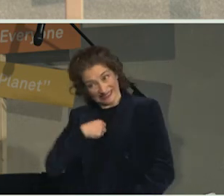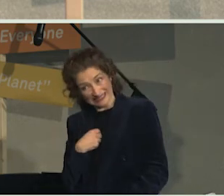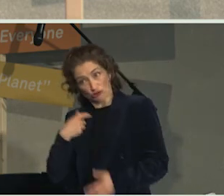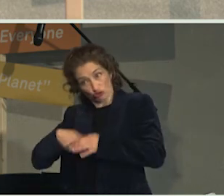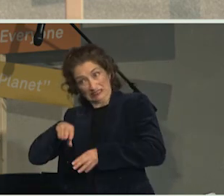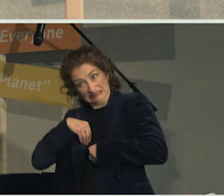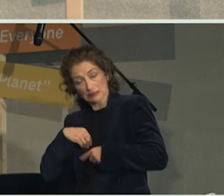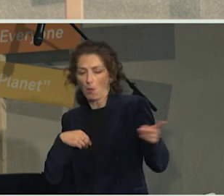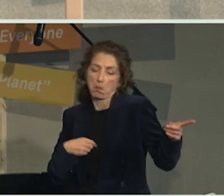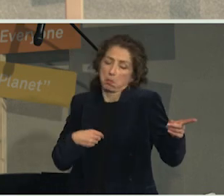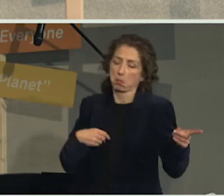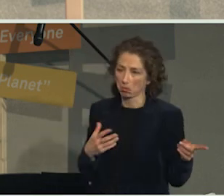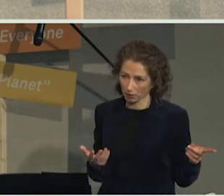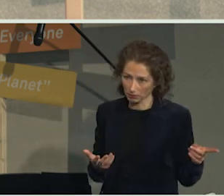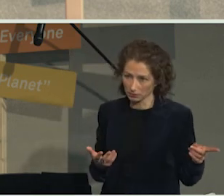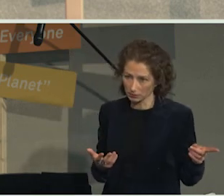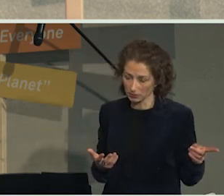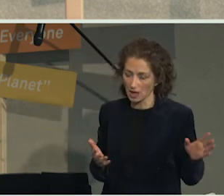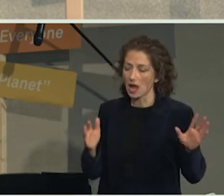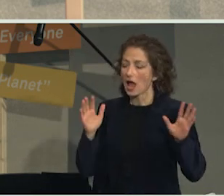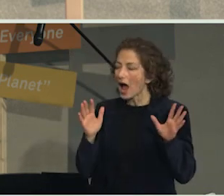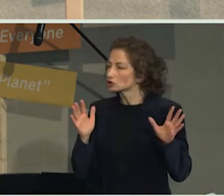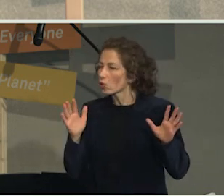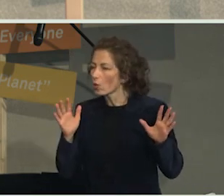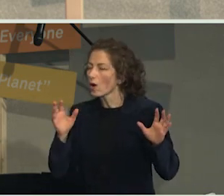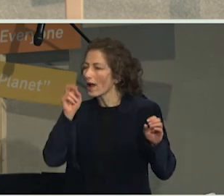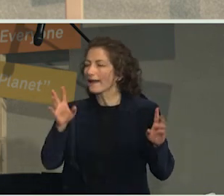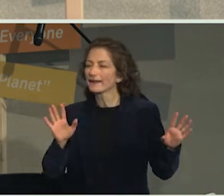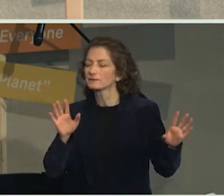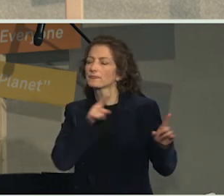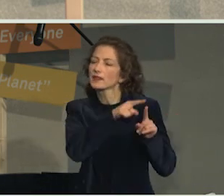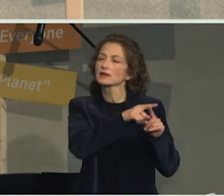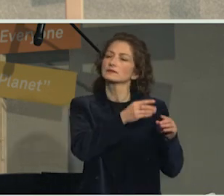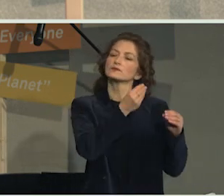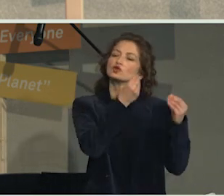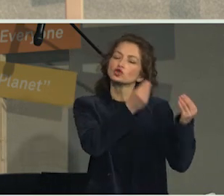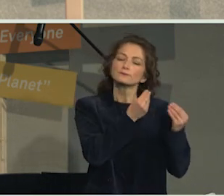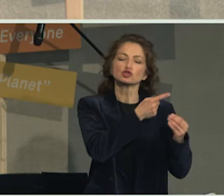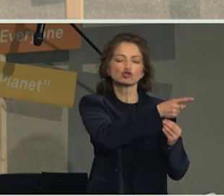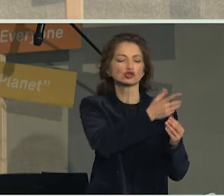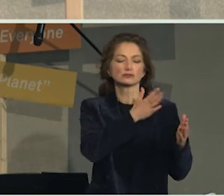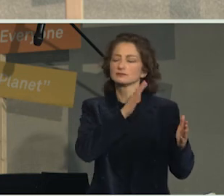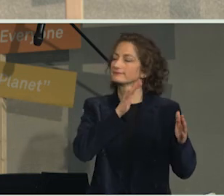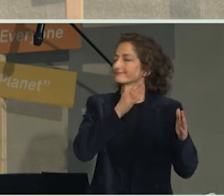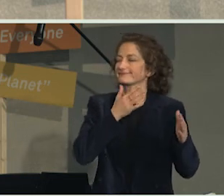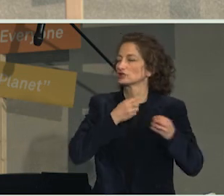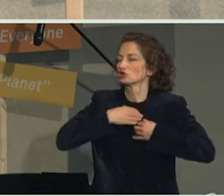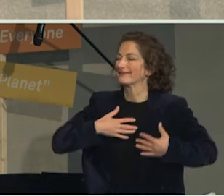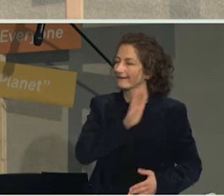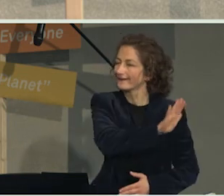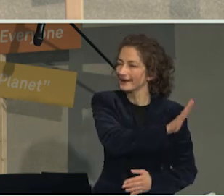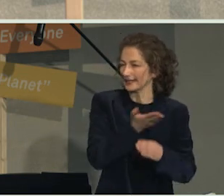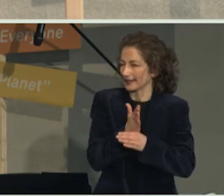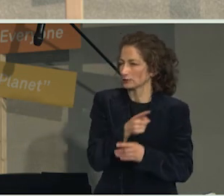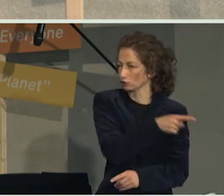would not. So it was bad enough that his gendered and patriarchal interpretation of our small print within the